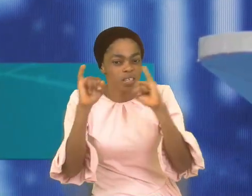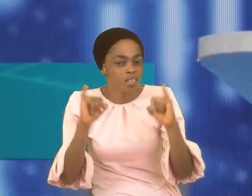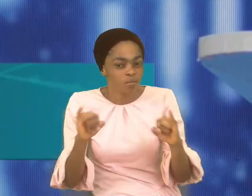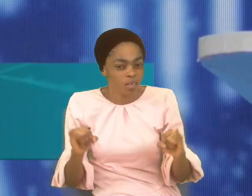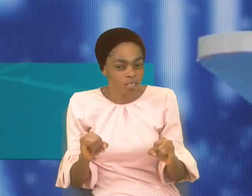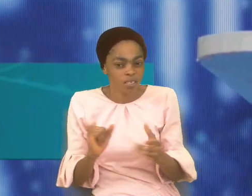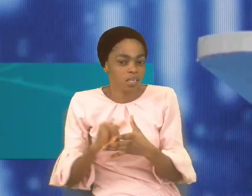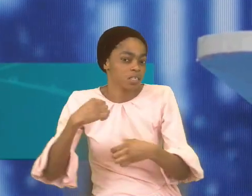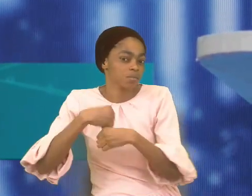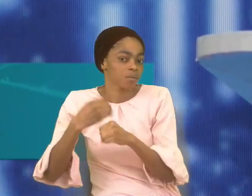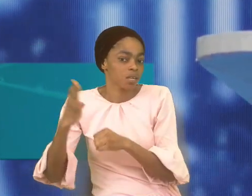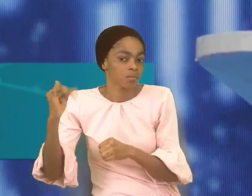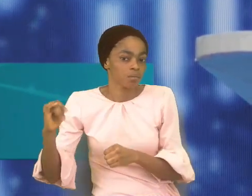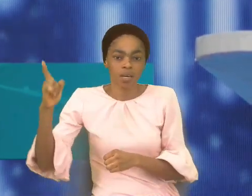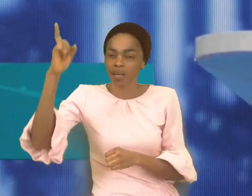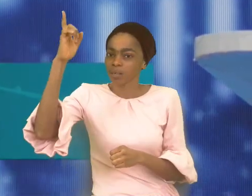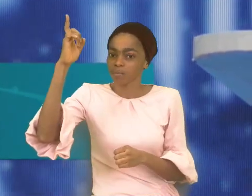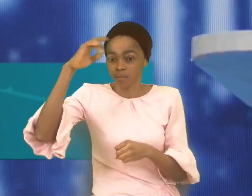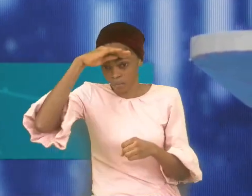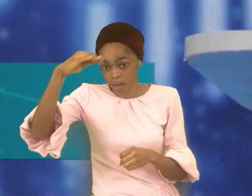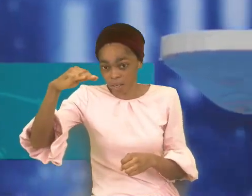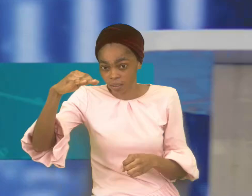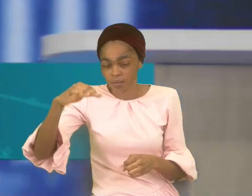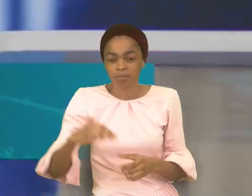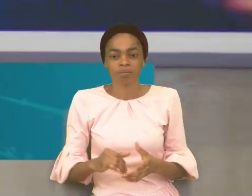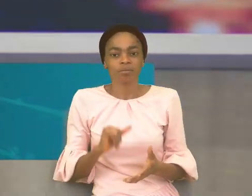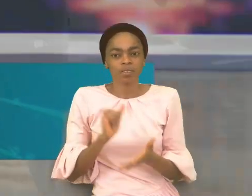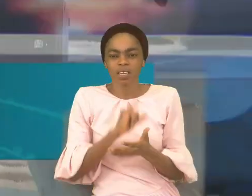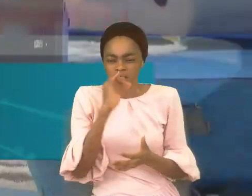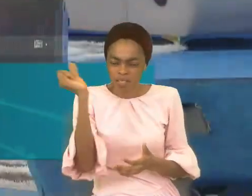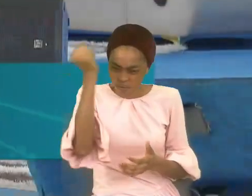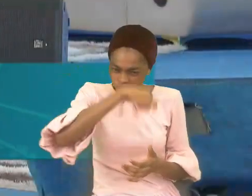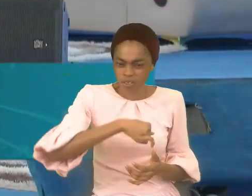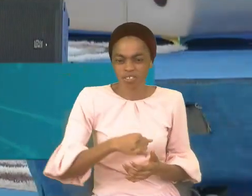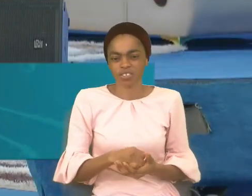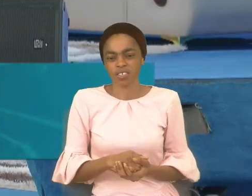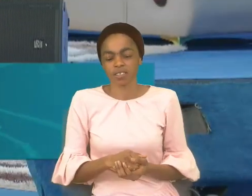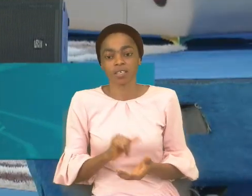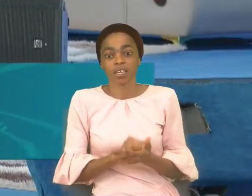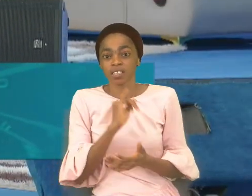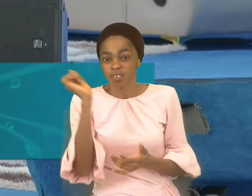the foolishness of the foolish, falling. And the courageous faith